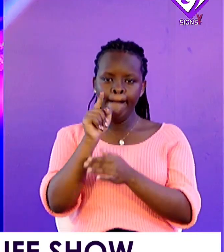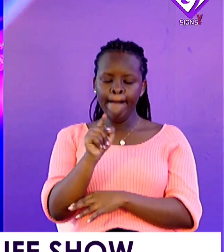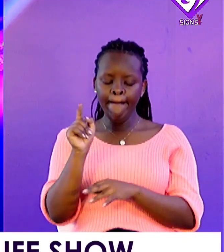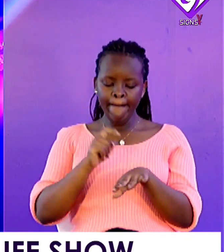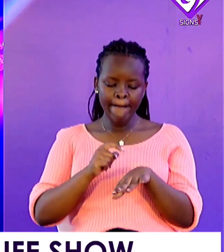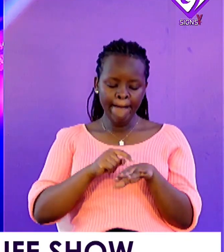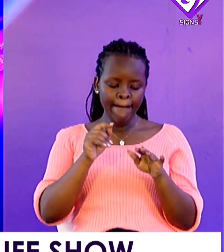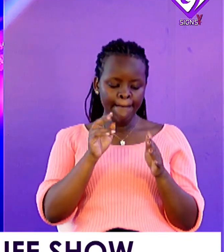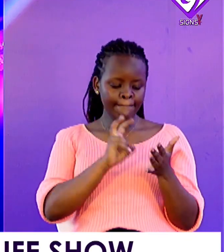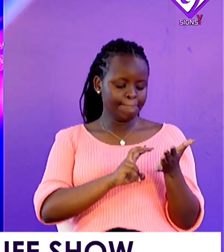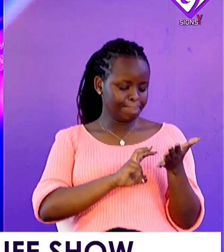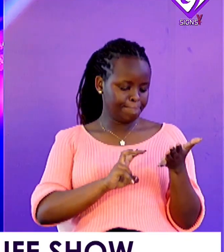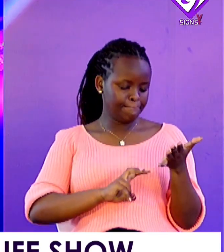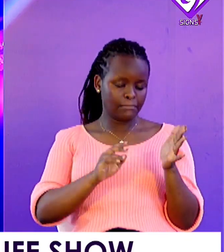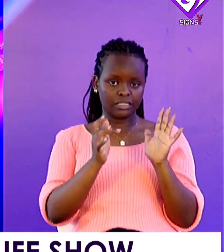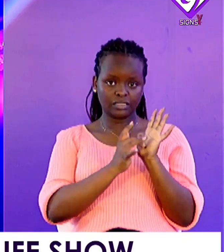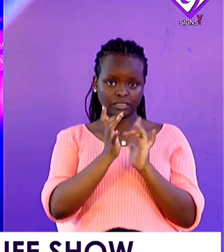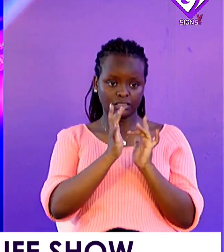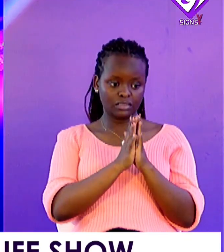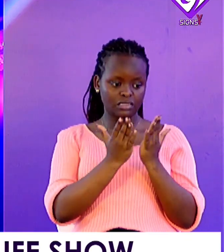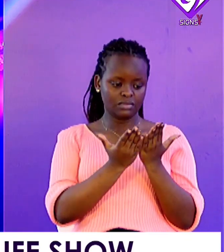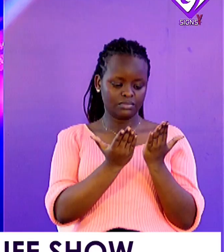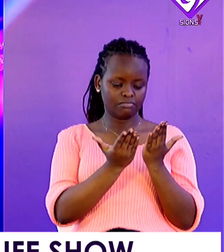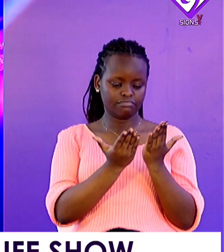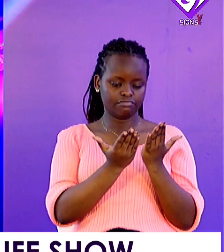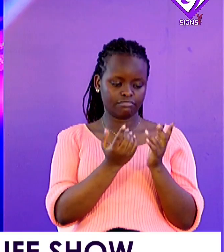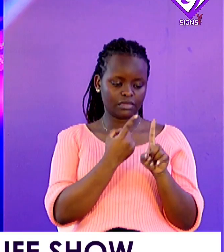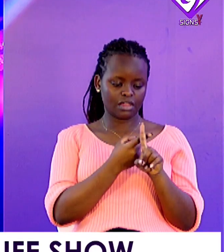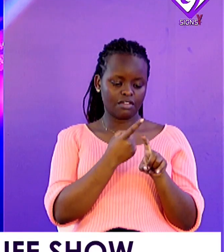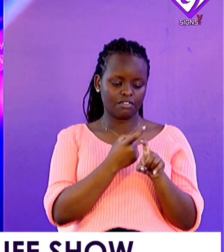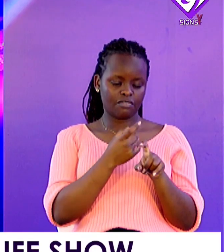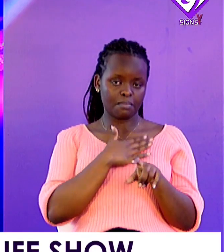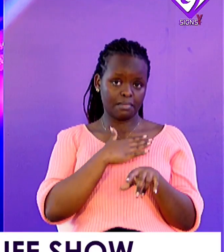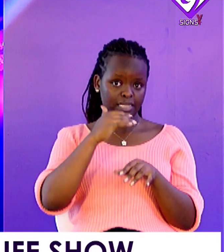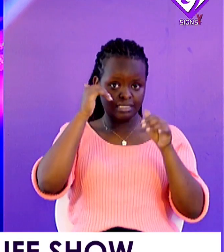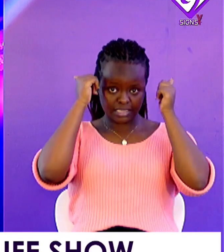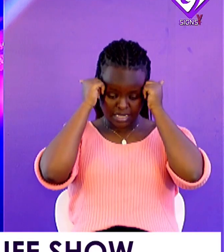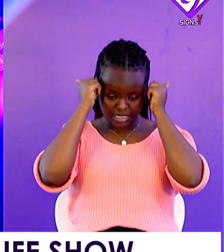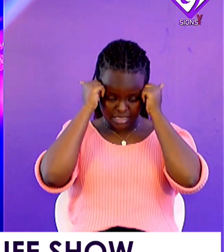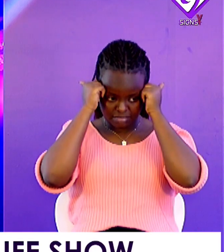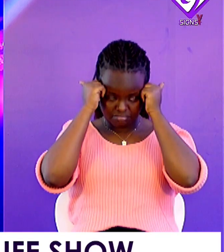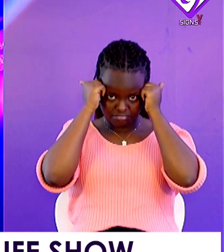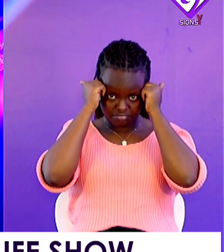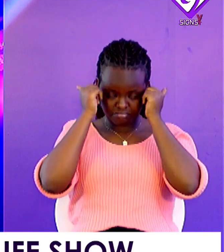at the Bible, I think from my study or in theology,